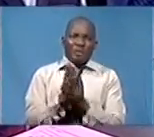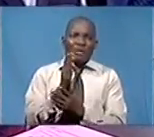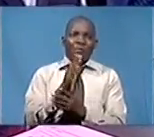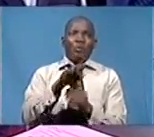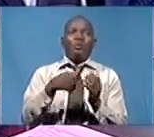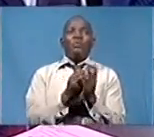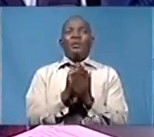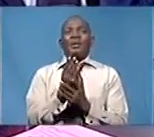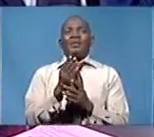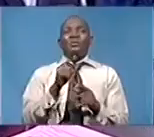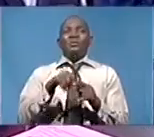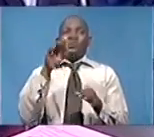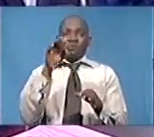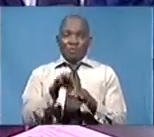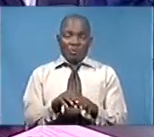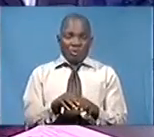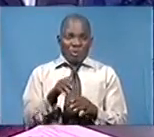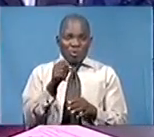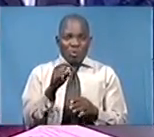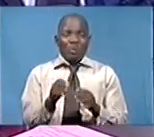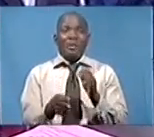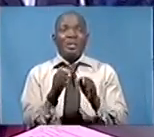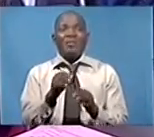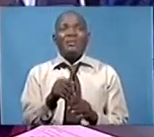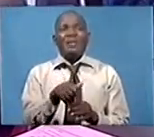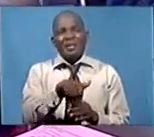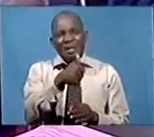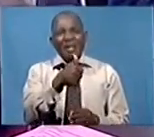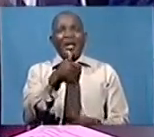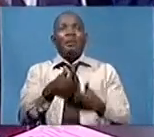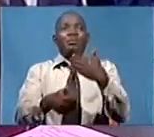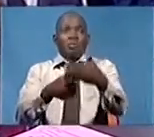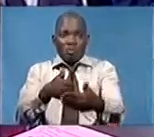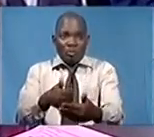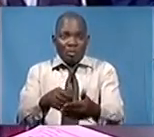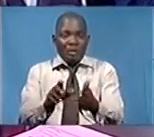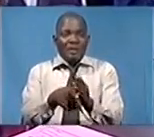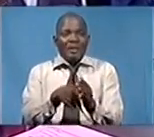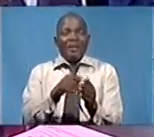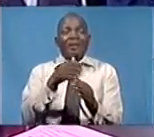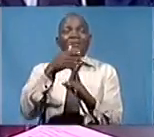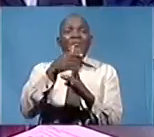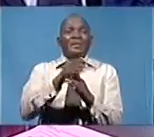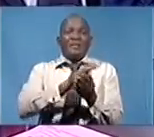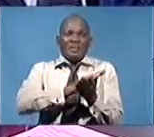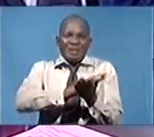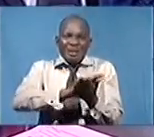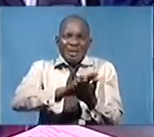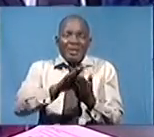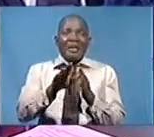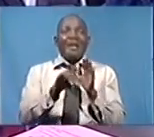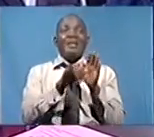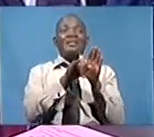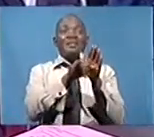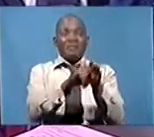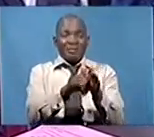And therefore, to the extent that there are further processes after the clear identification, we